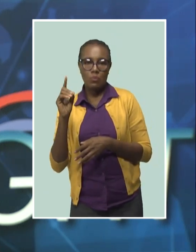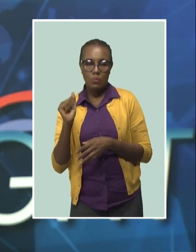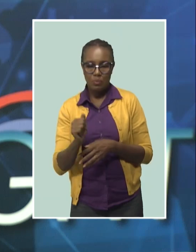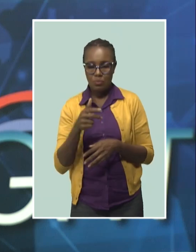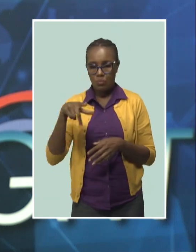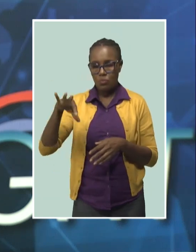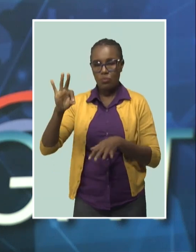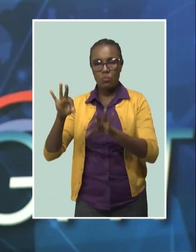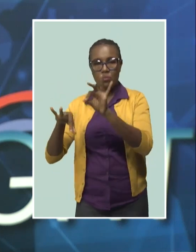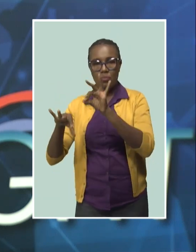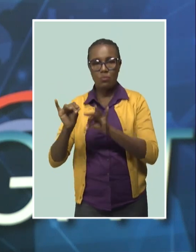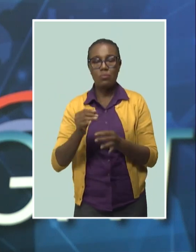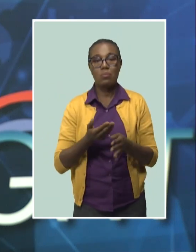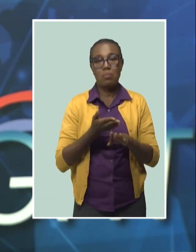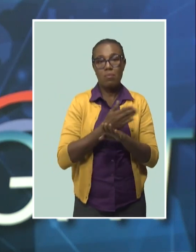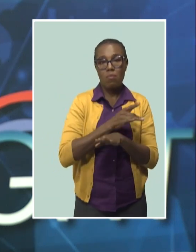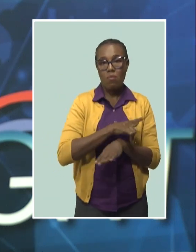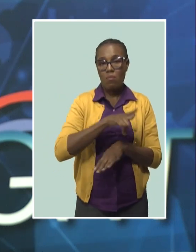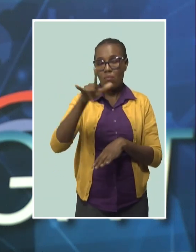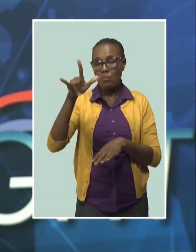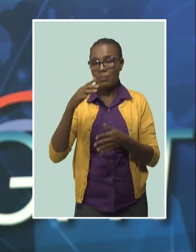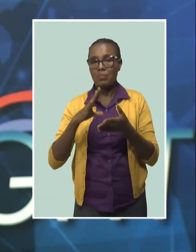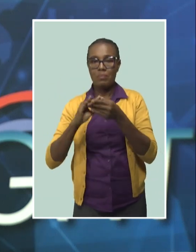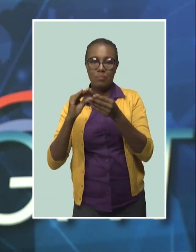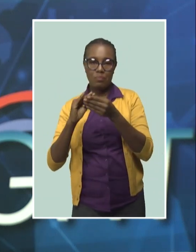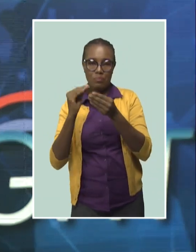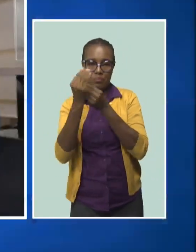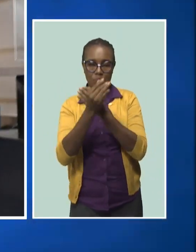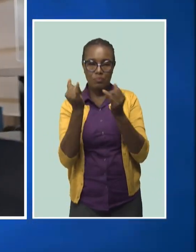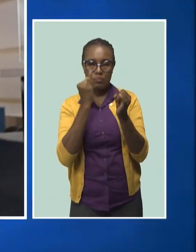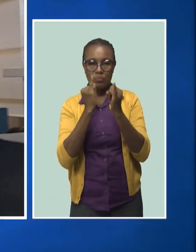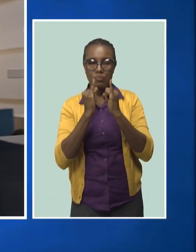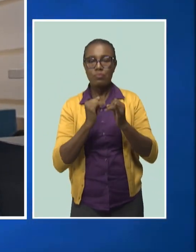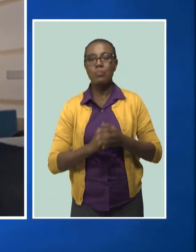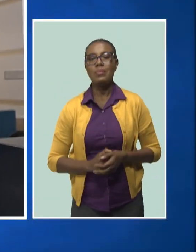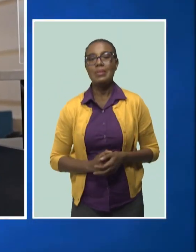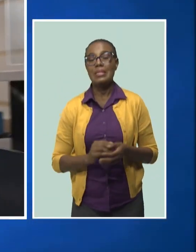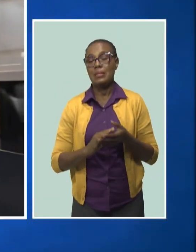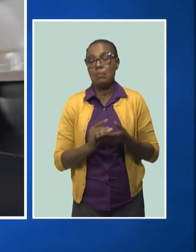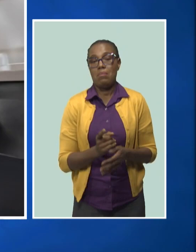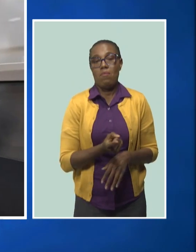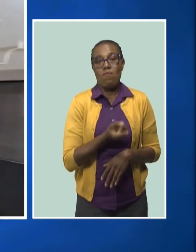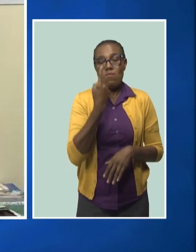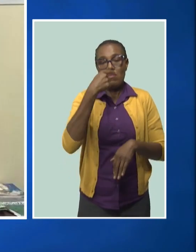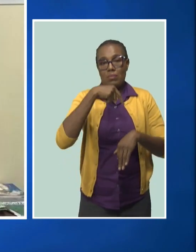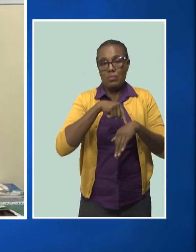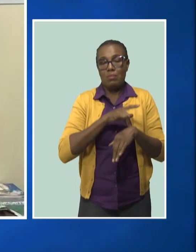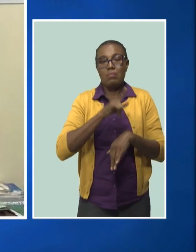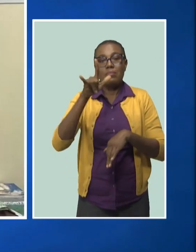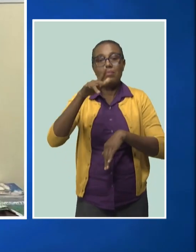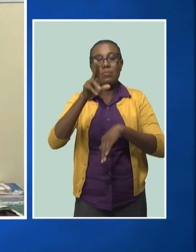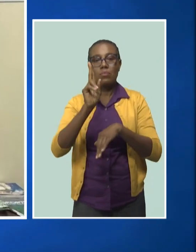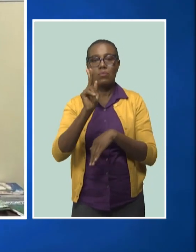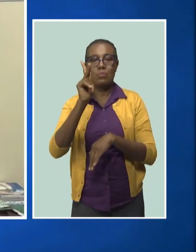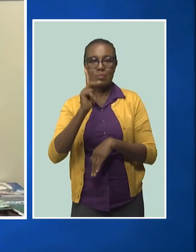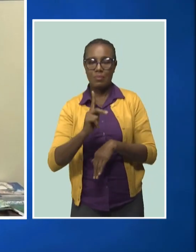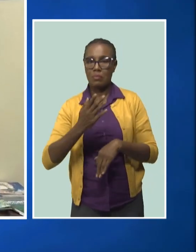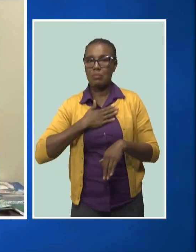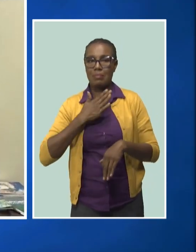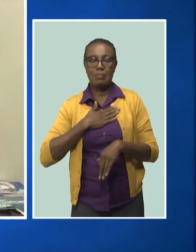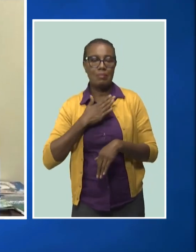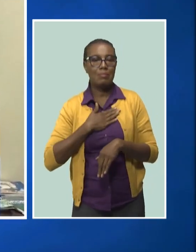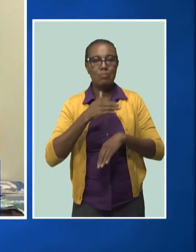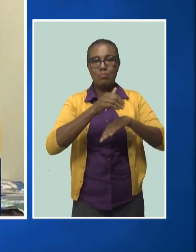CBC News prior to leaving. As this is my first trip to the United Kingdom, I am extremely grateful to the British High